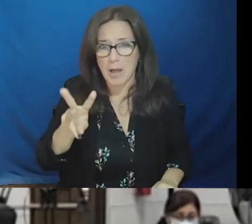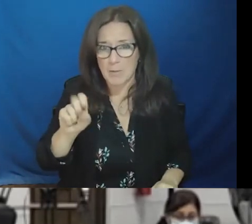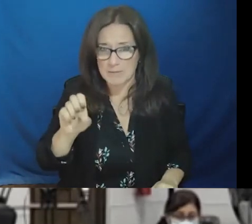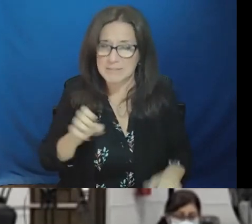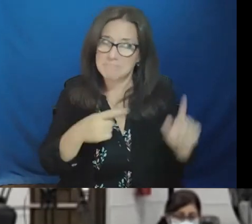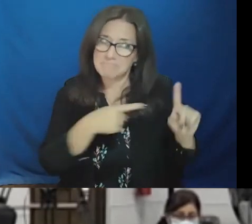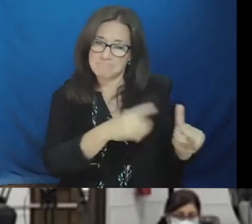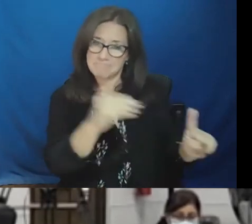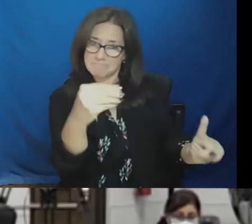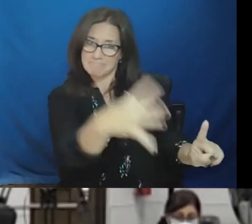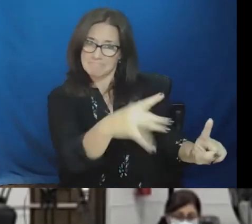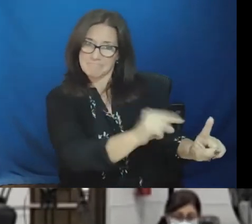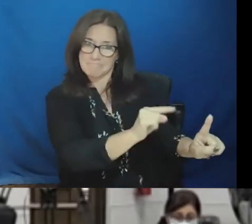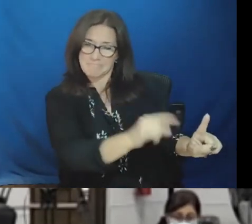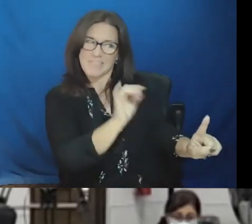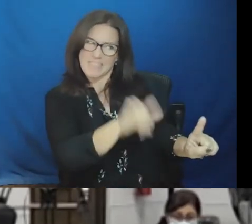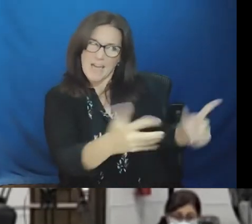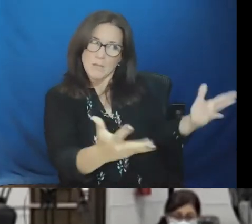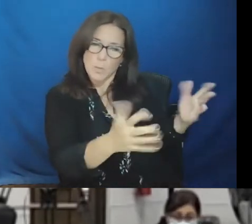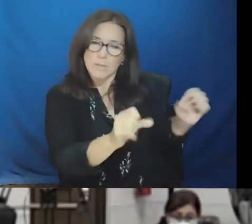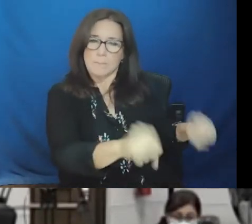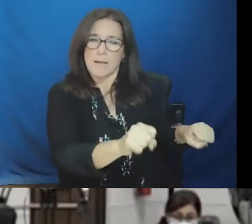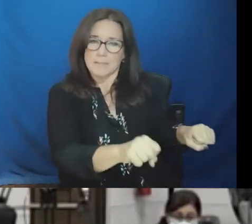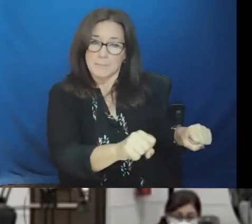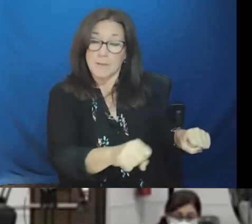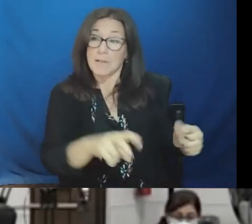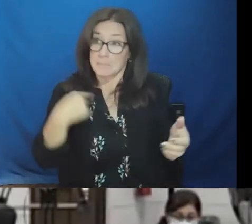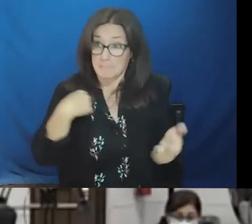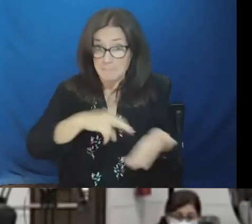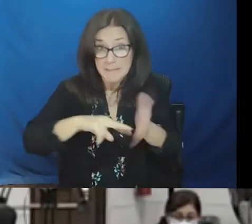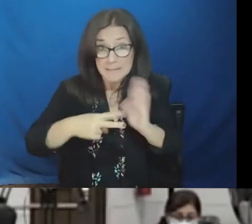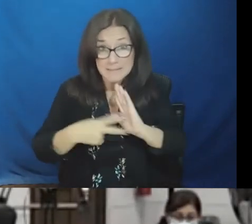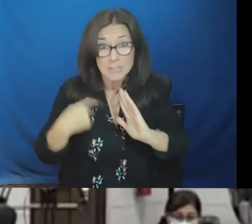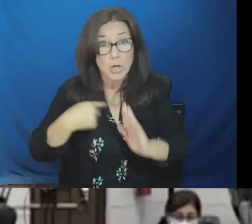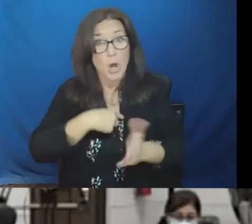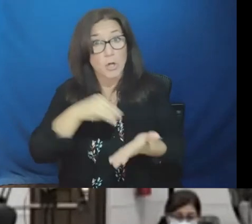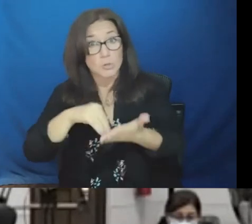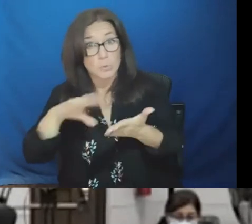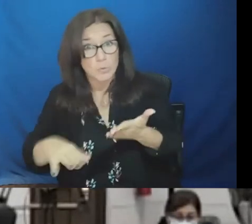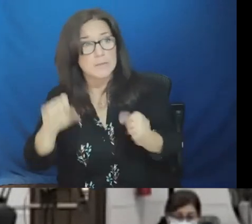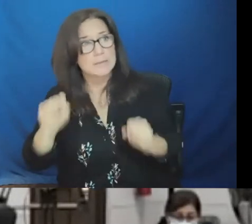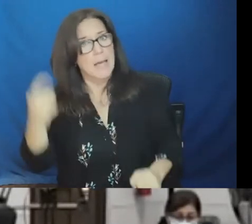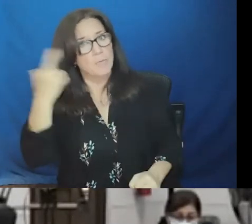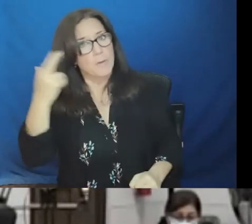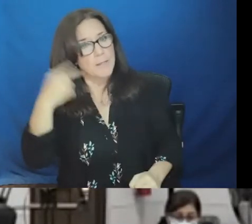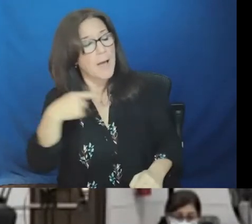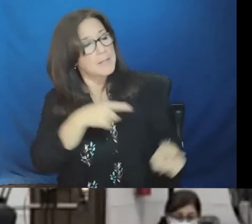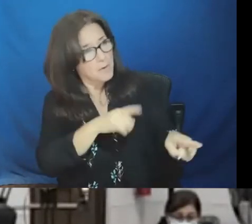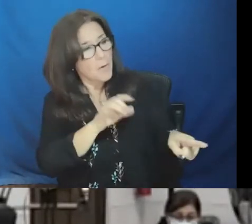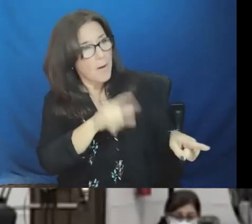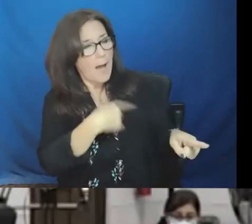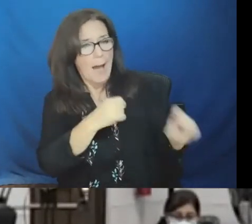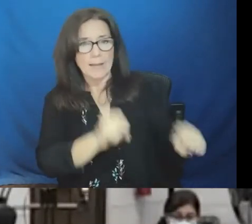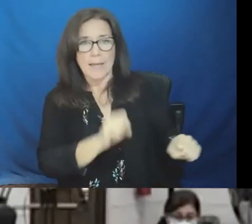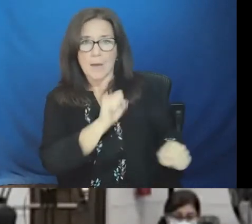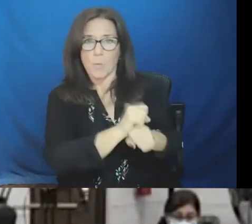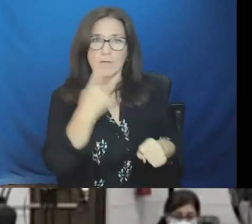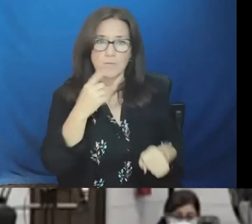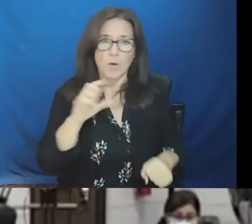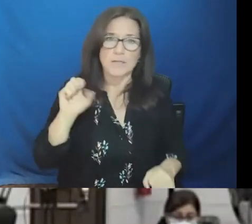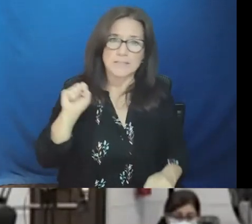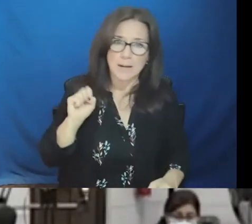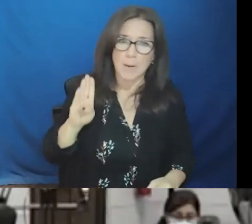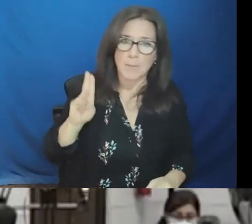and so that our students can know that they too can work for Santa Barbara Unified at some point. But thank you again to Mr. Rouse, who's been key as